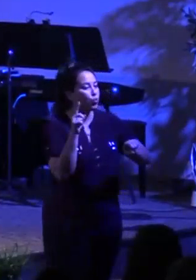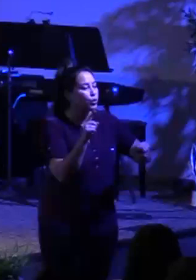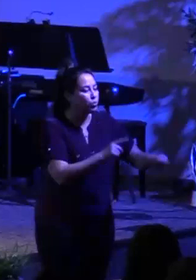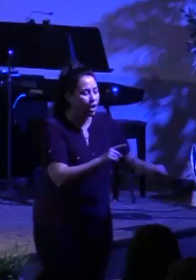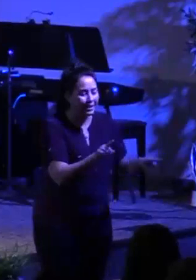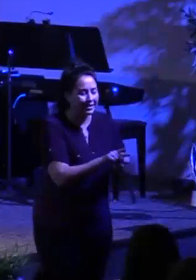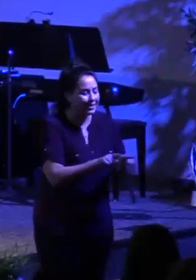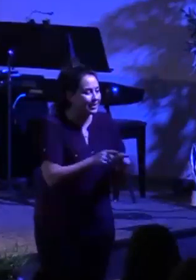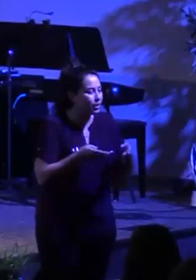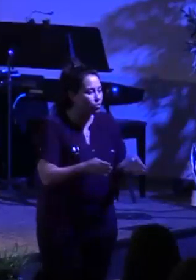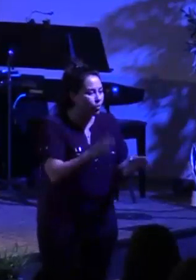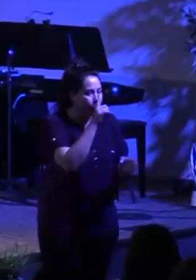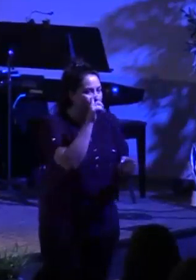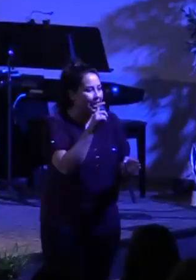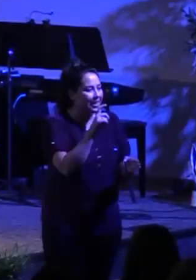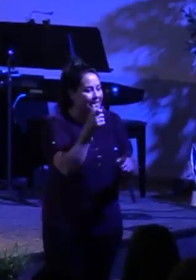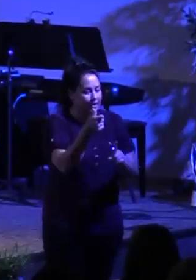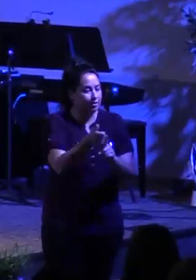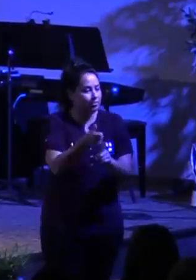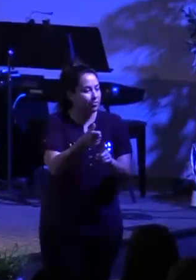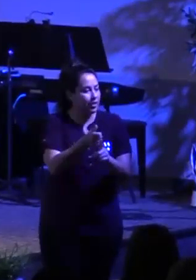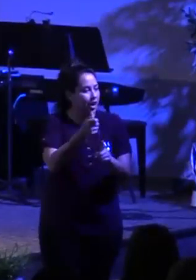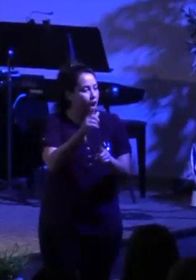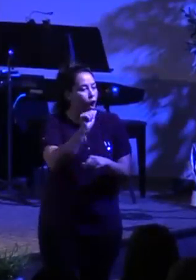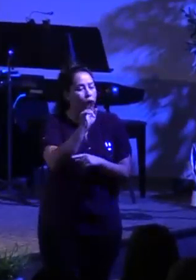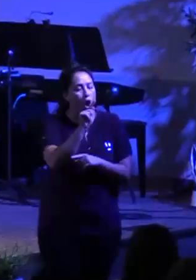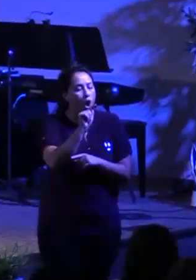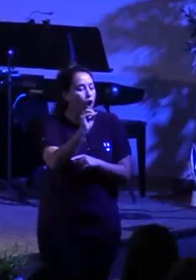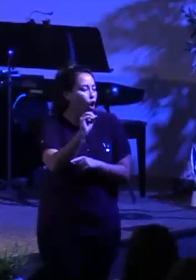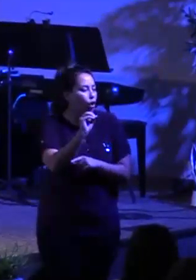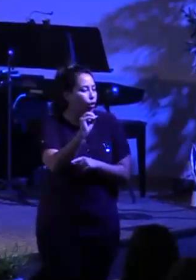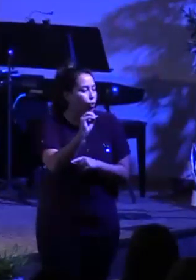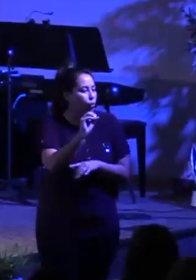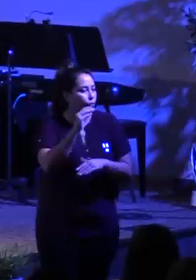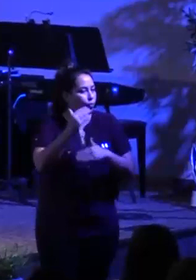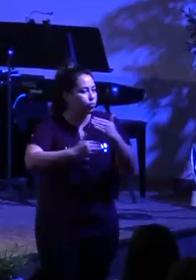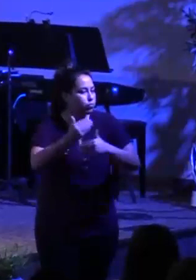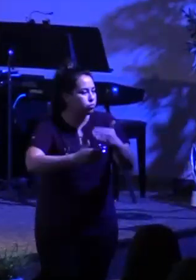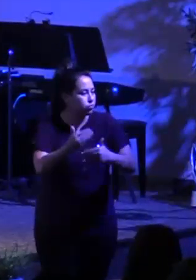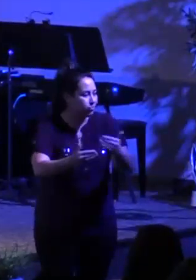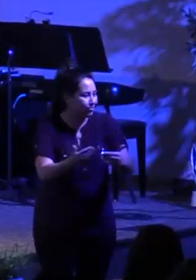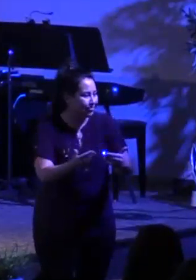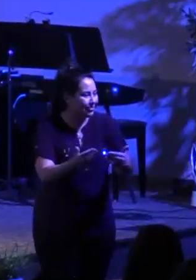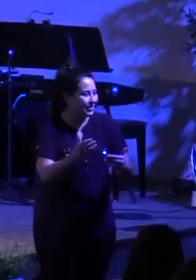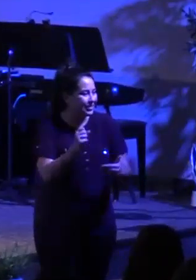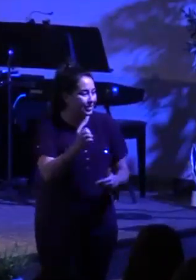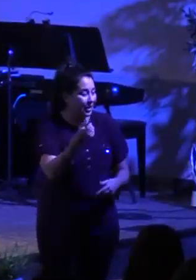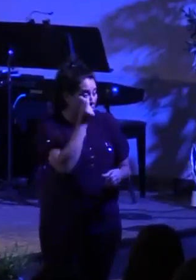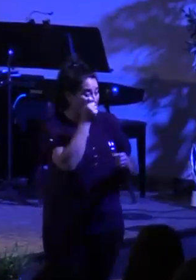sense? So we all have this response, completely unconscious thing. Okay, so do you understand the